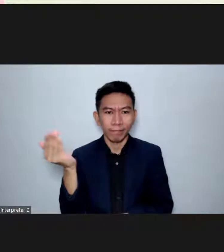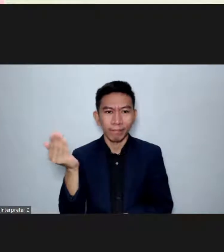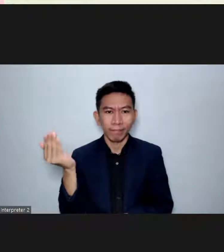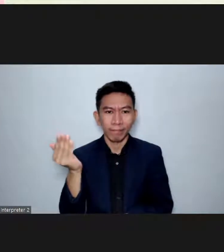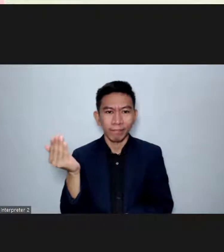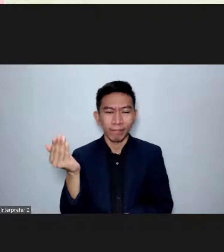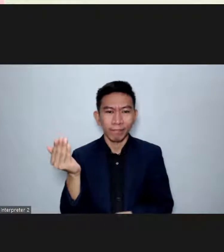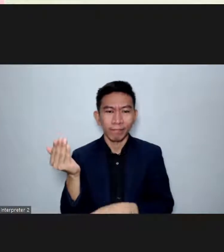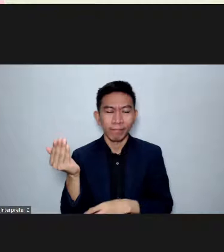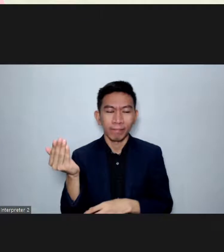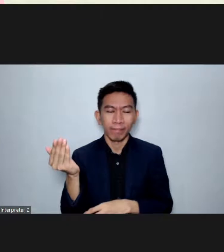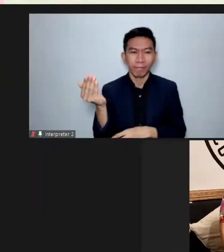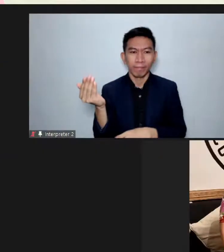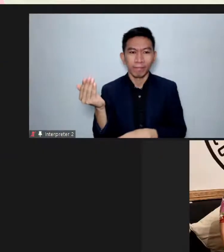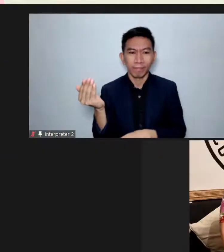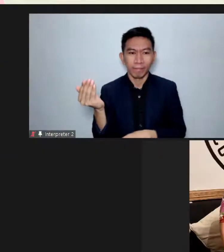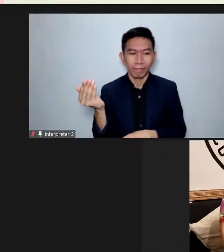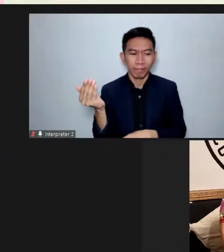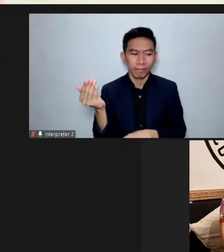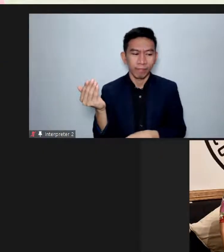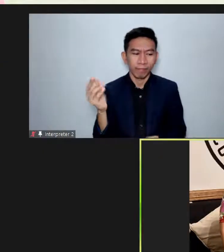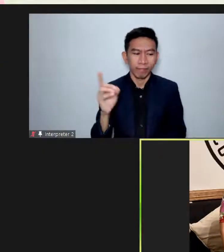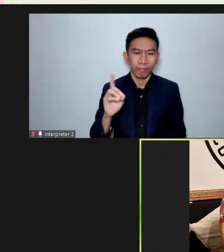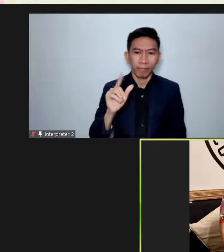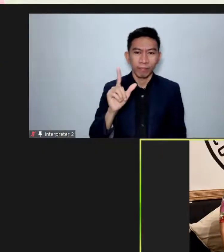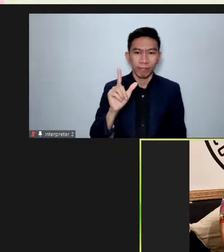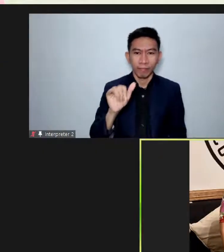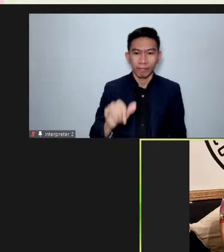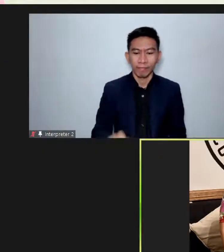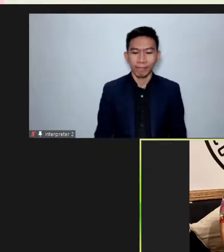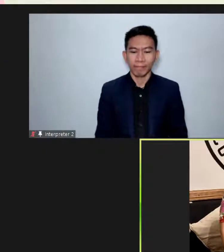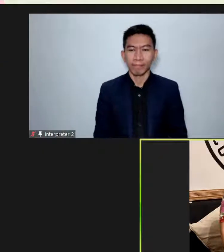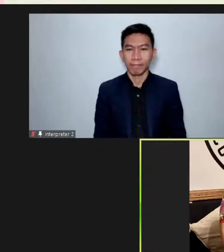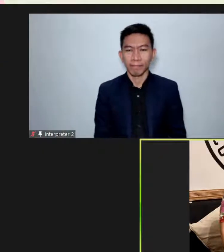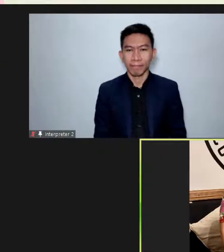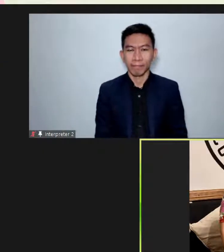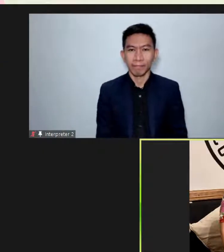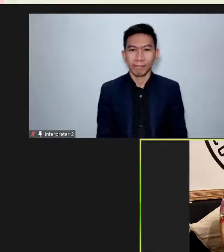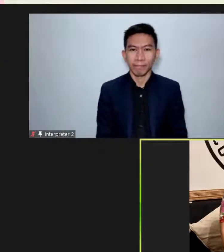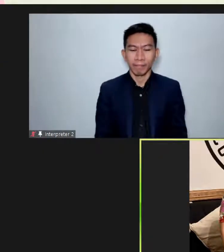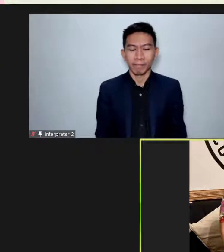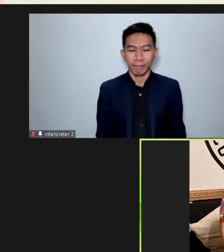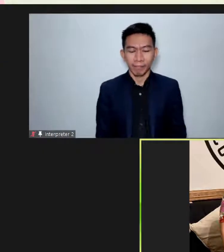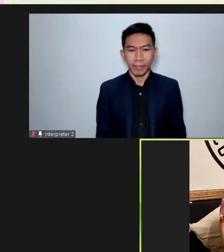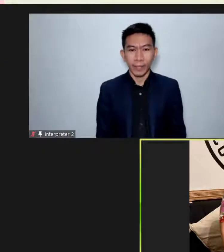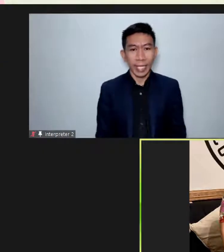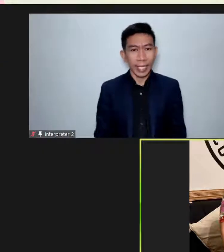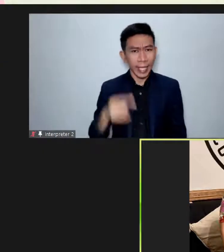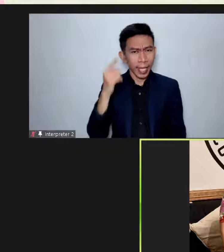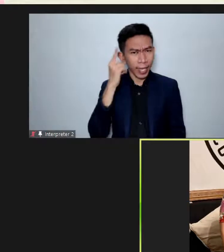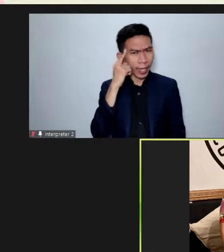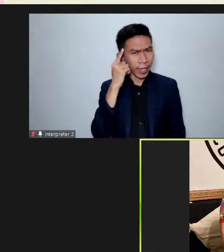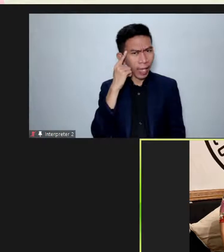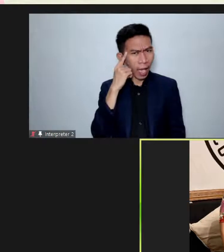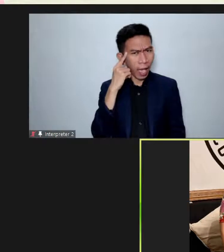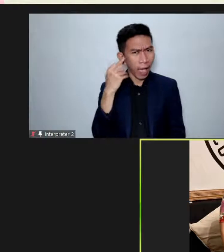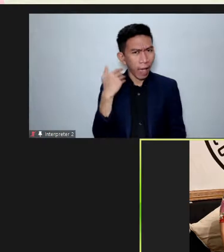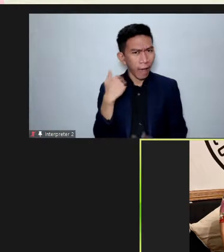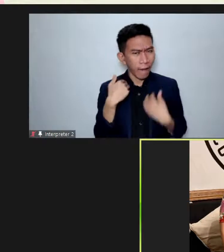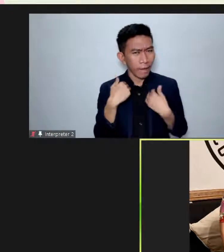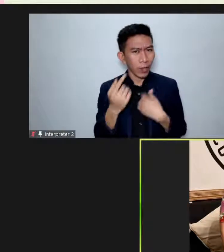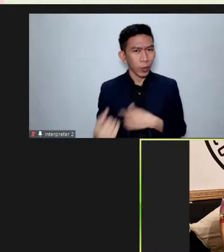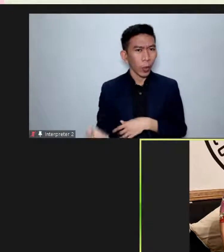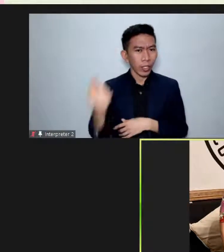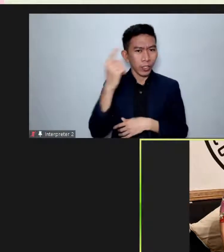have our next speaker, Dali. Yes, Doc Queen. But I think we have a question